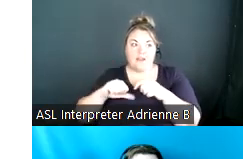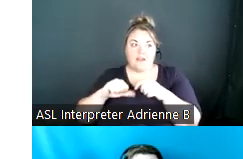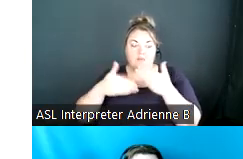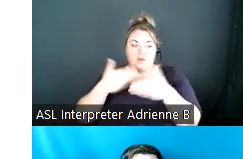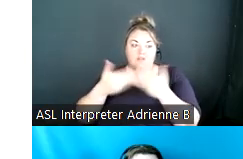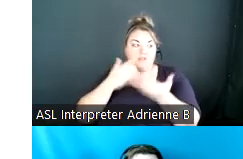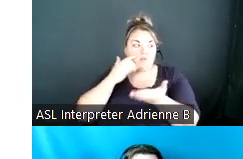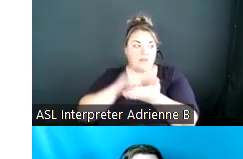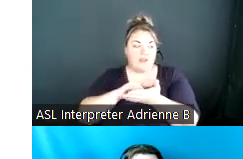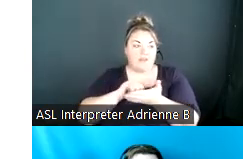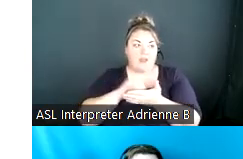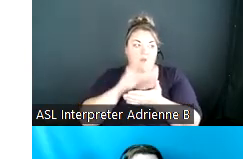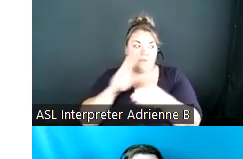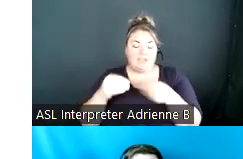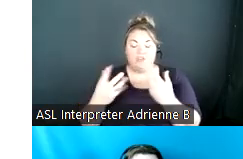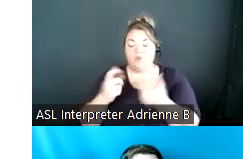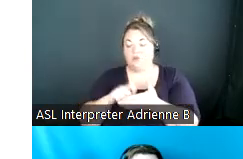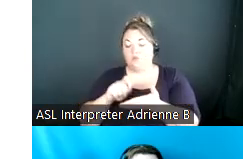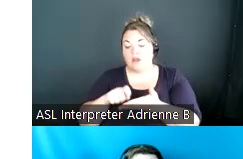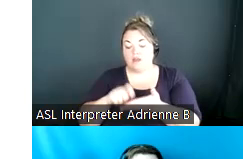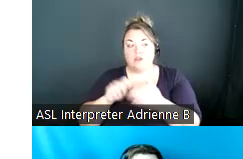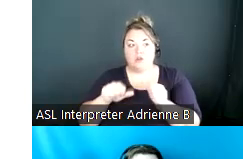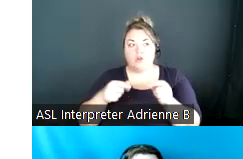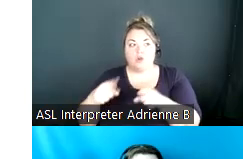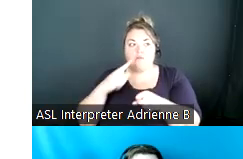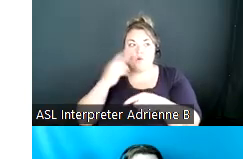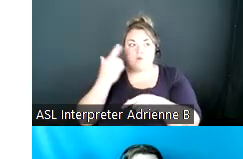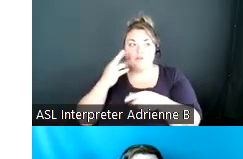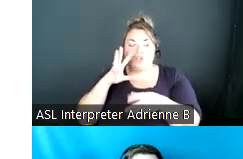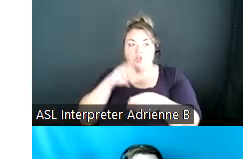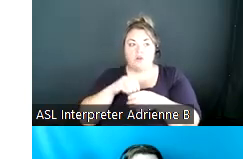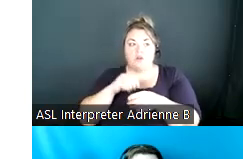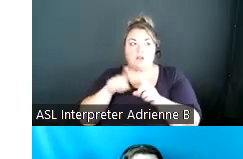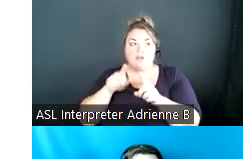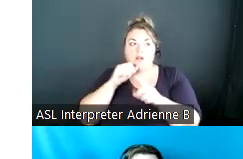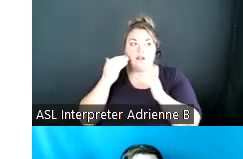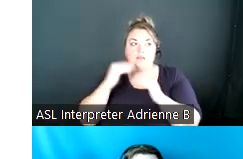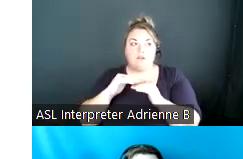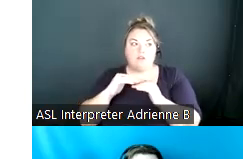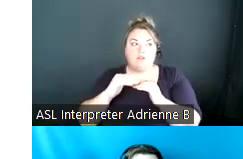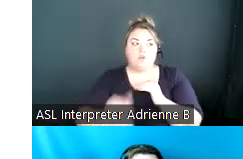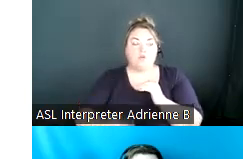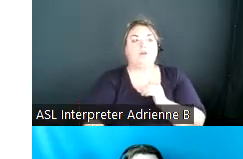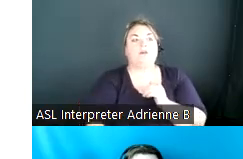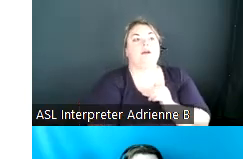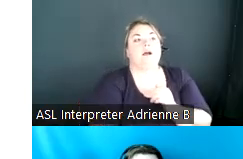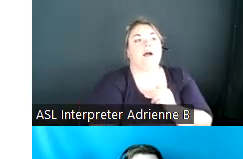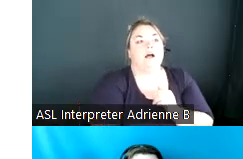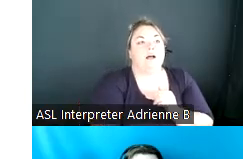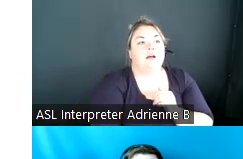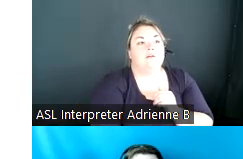that, that would be issued in writing and may occur for reasons including but not limited to non-compliance of